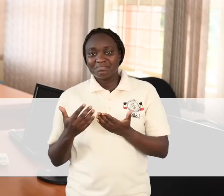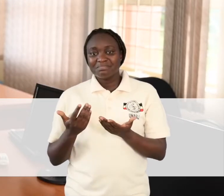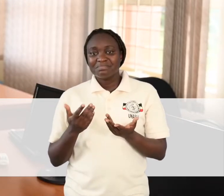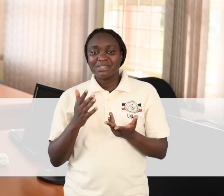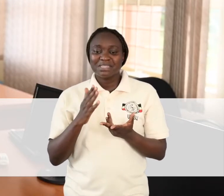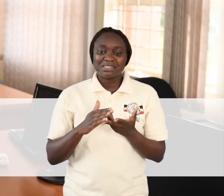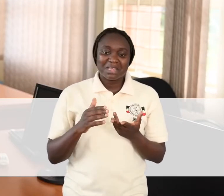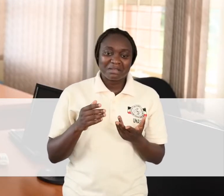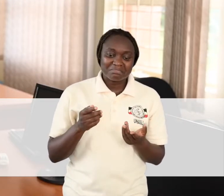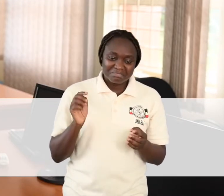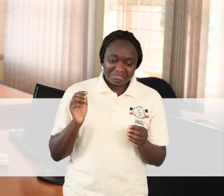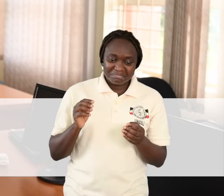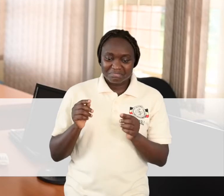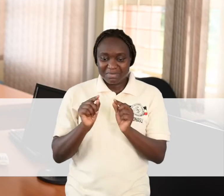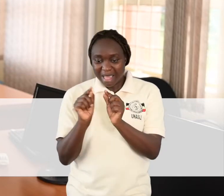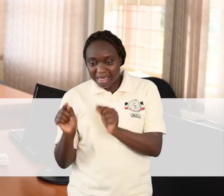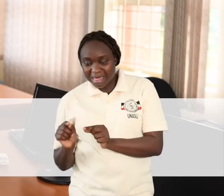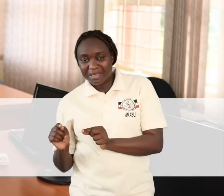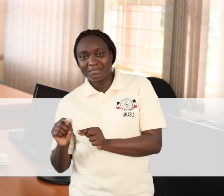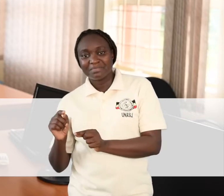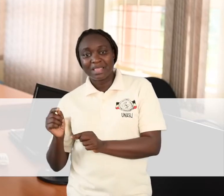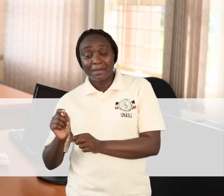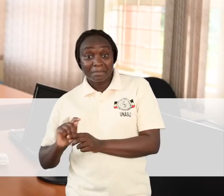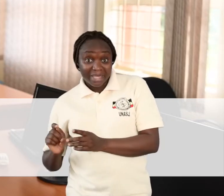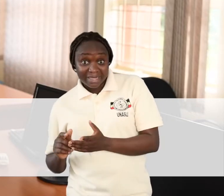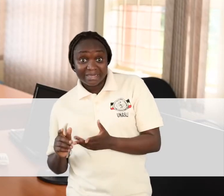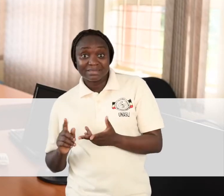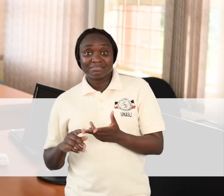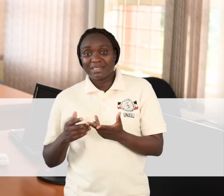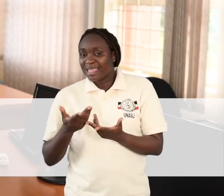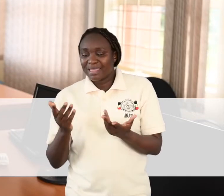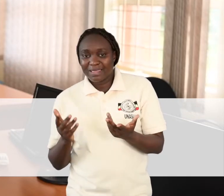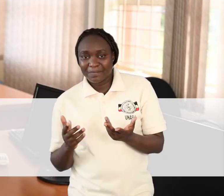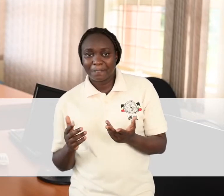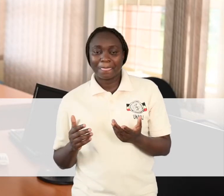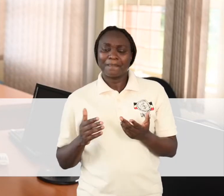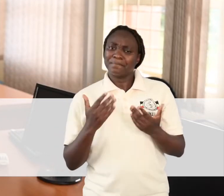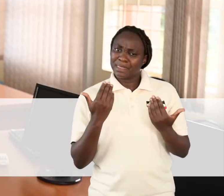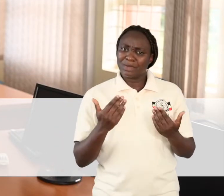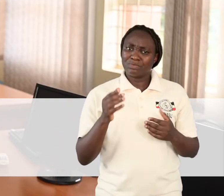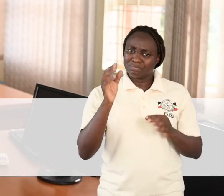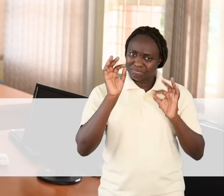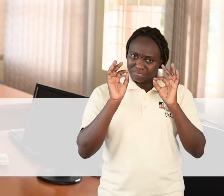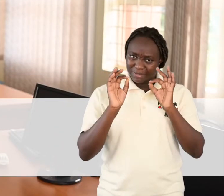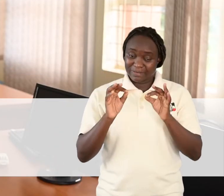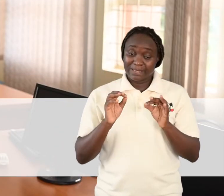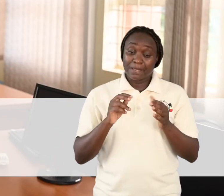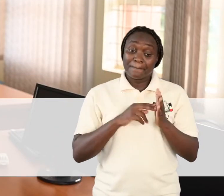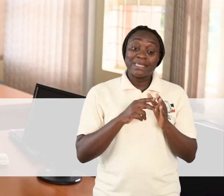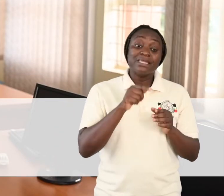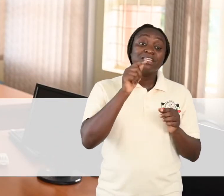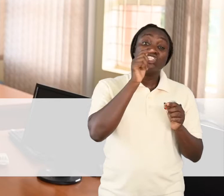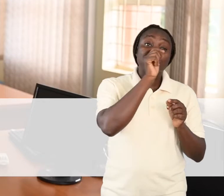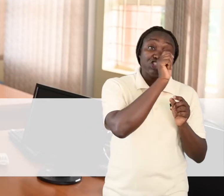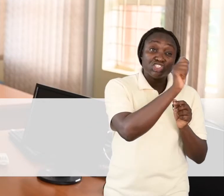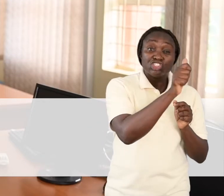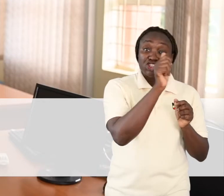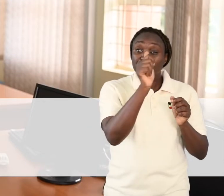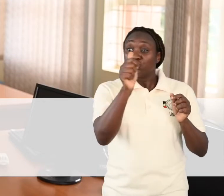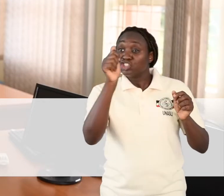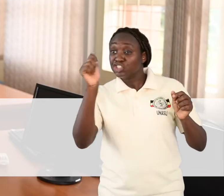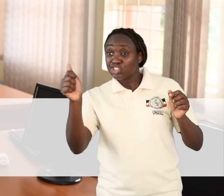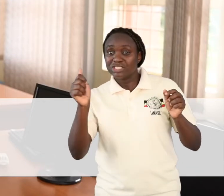set. That's all right. Okay? It's true that each of those elements